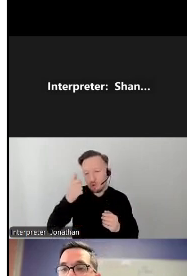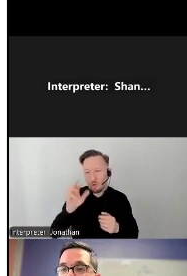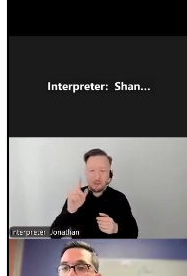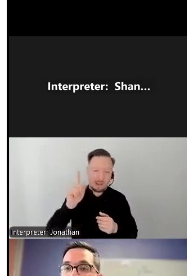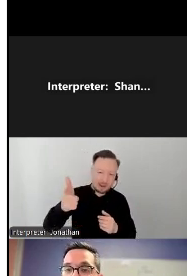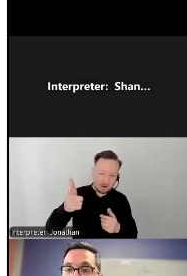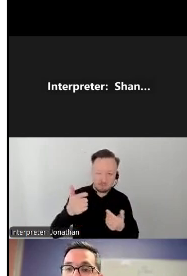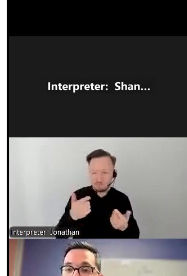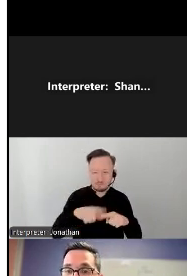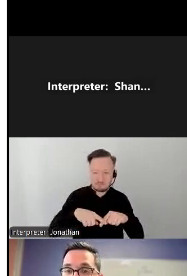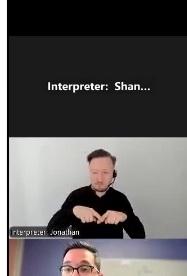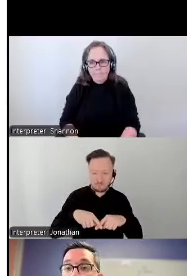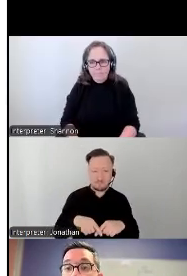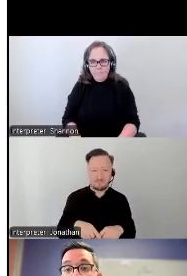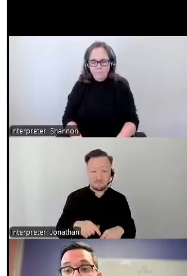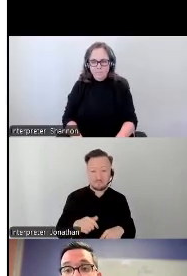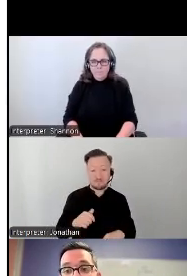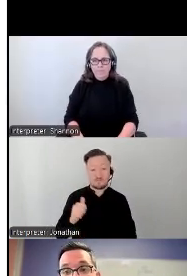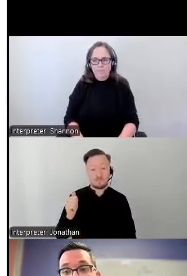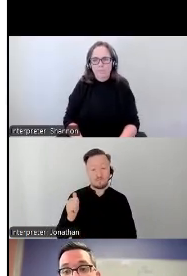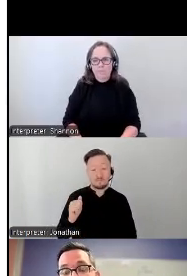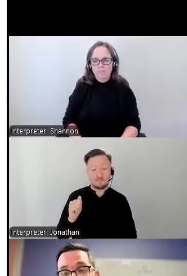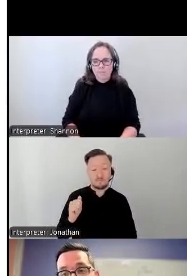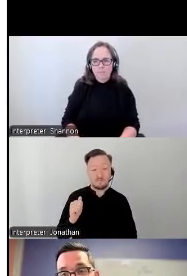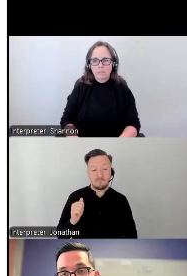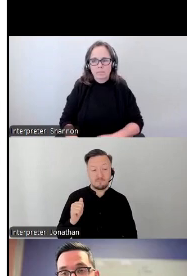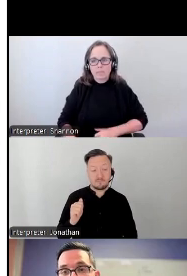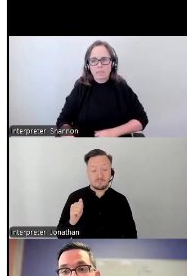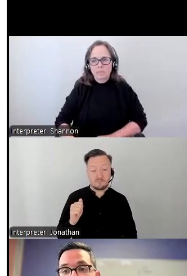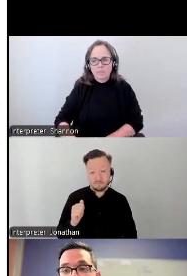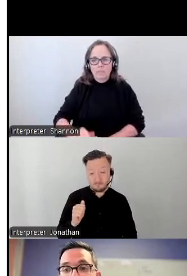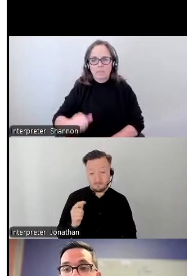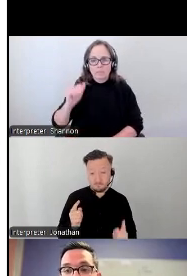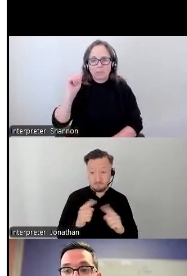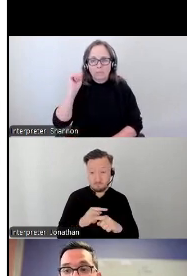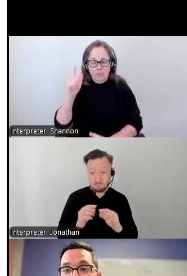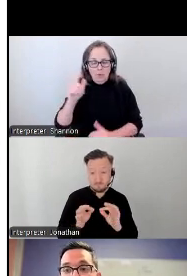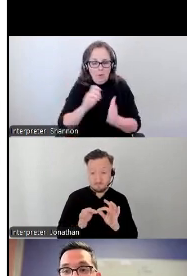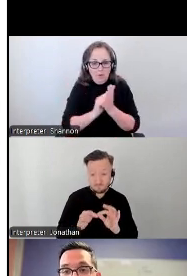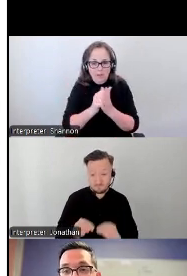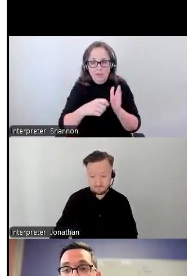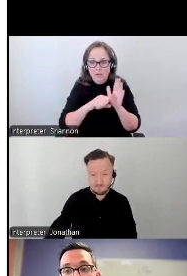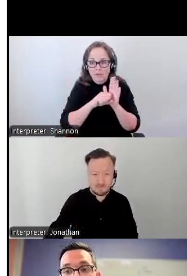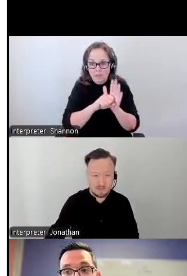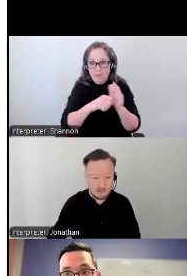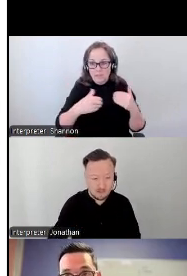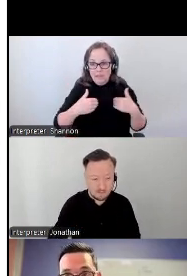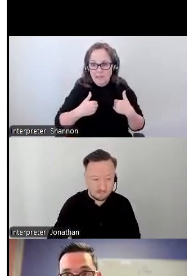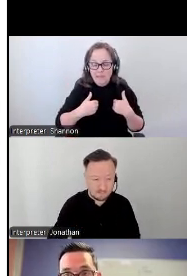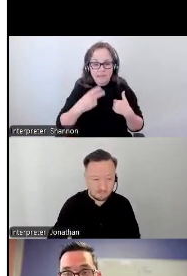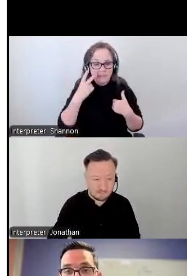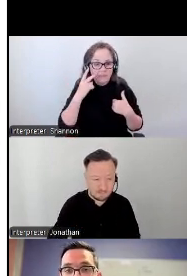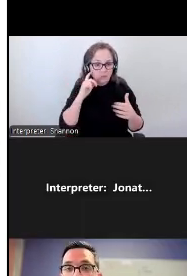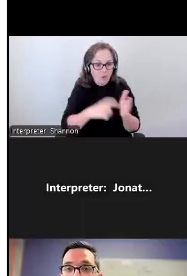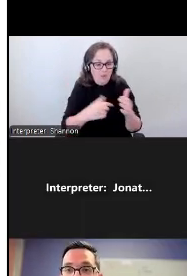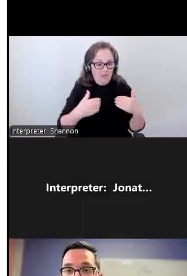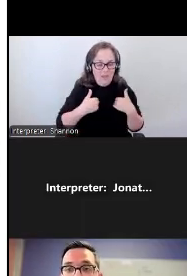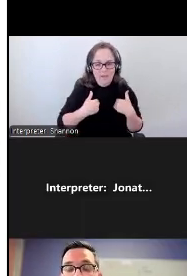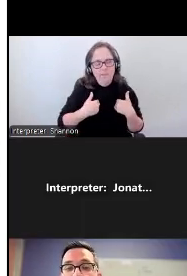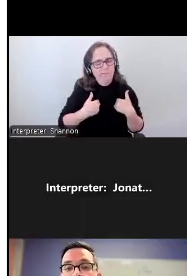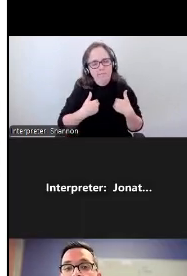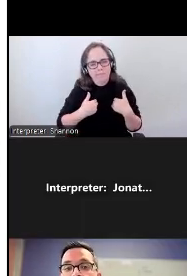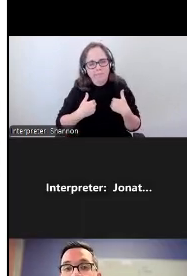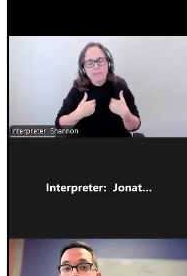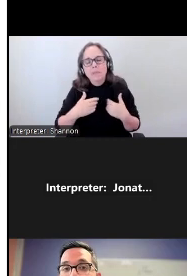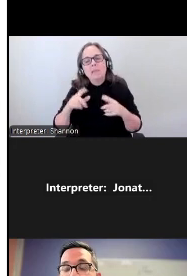Not all colorectal cancer comes with signs and symptoms. That's why screening is very, very important.